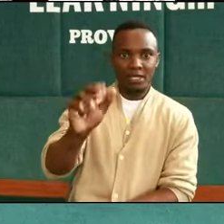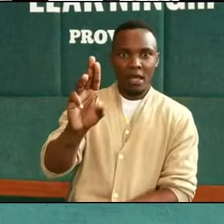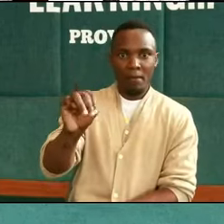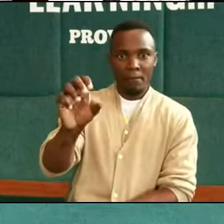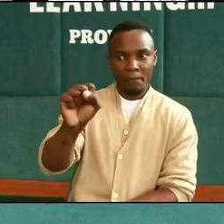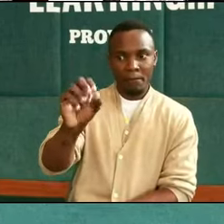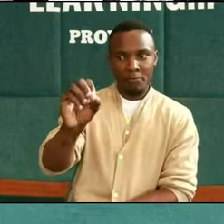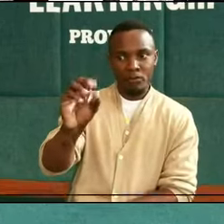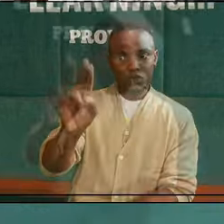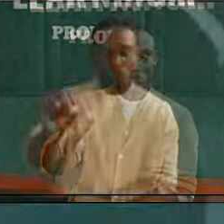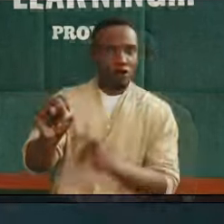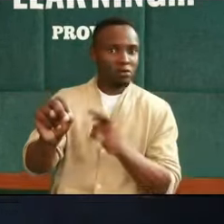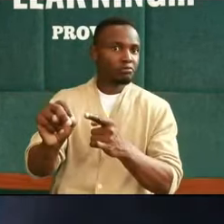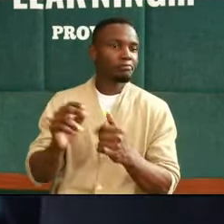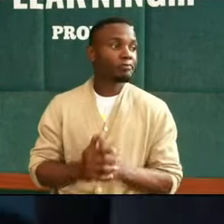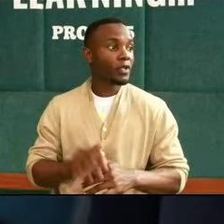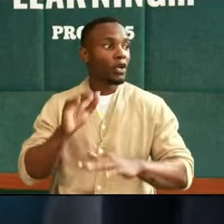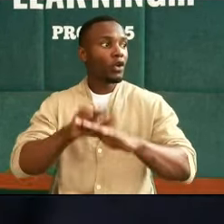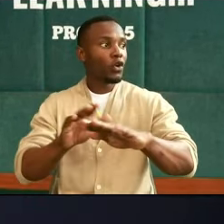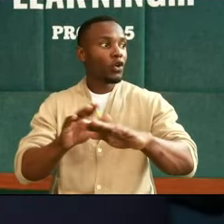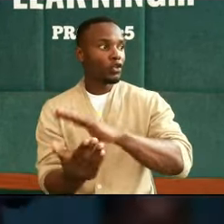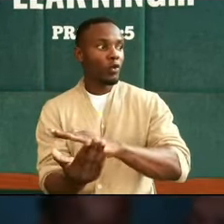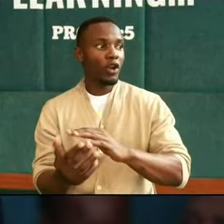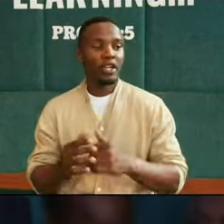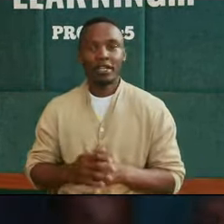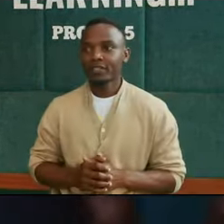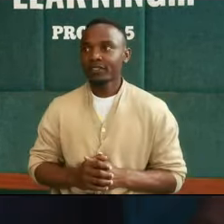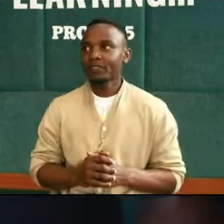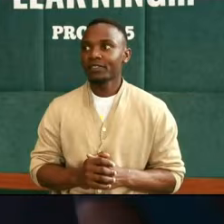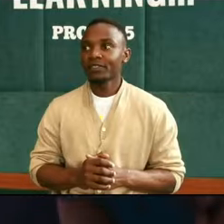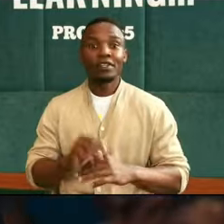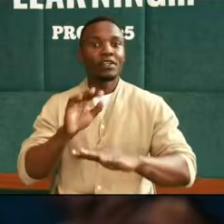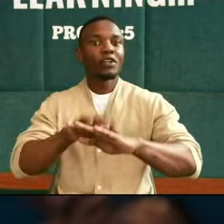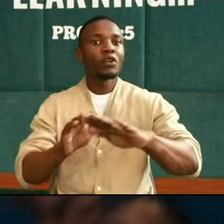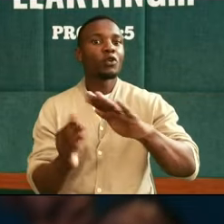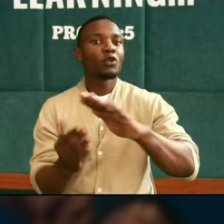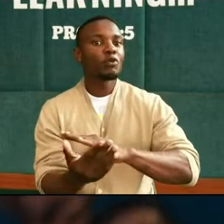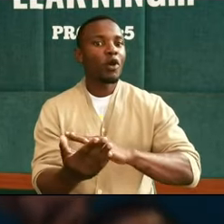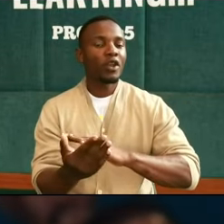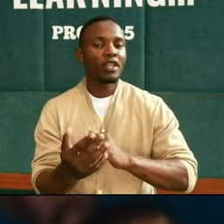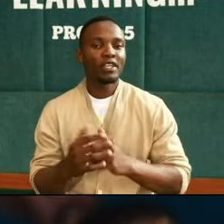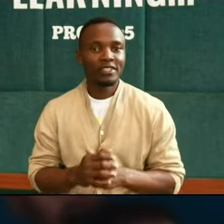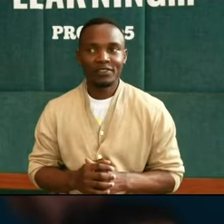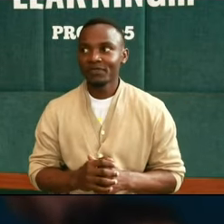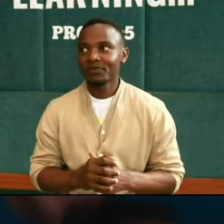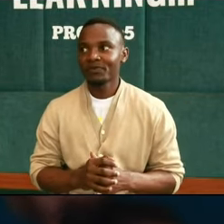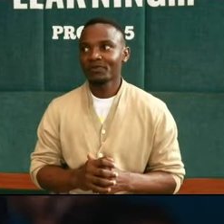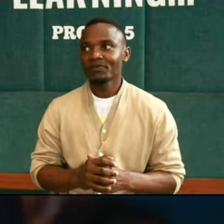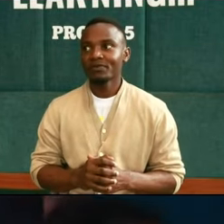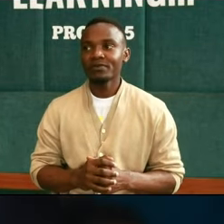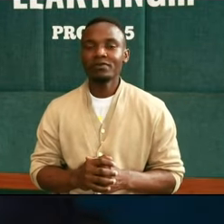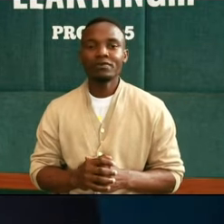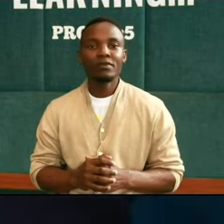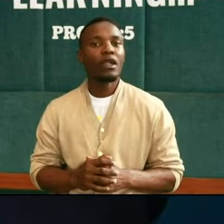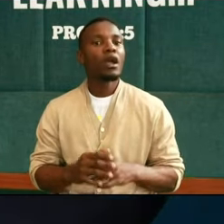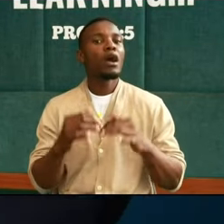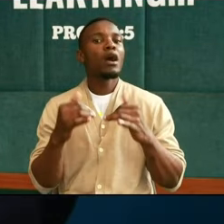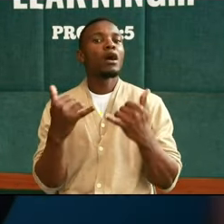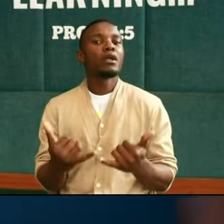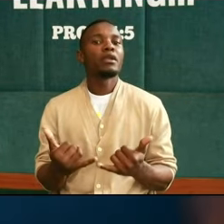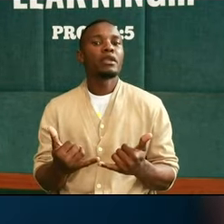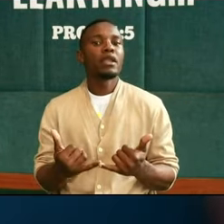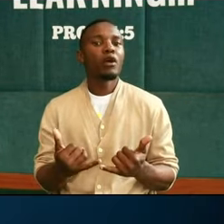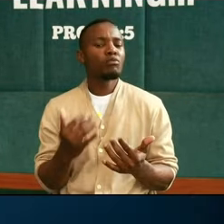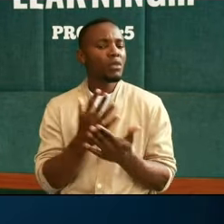Ah, thank you. Good morning again, children. Good morning, parents. Now, there's something which